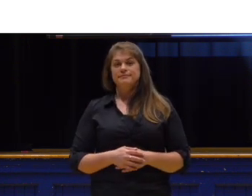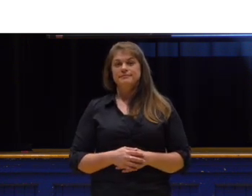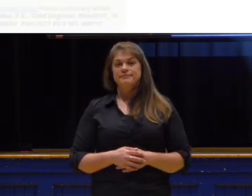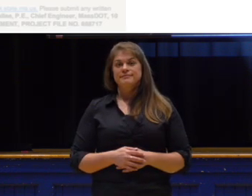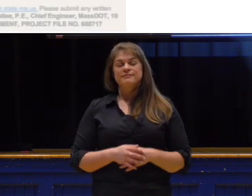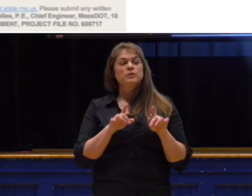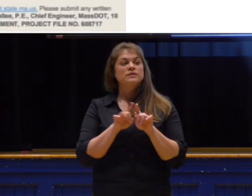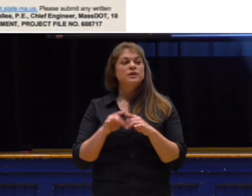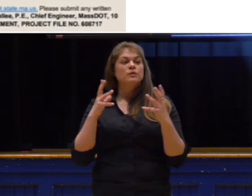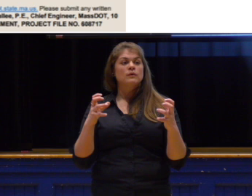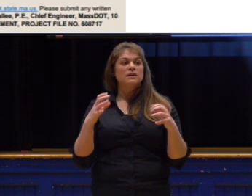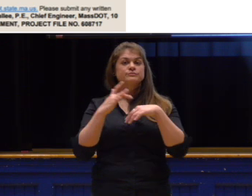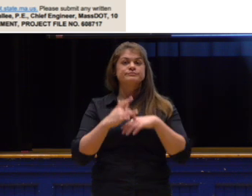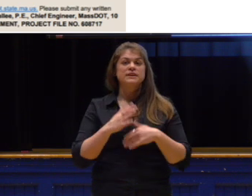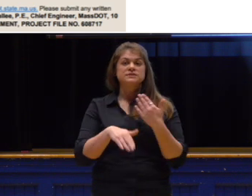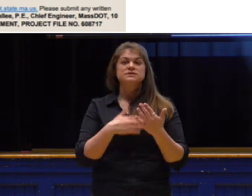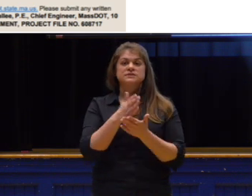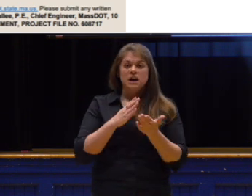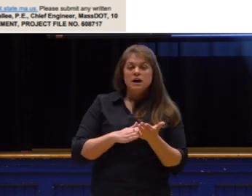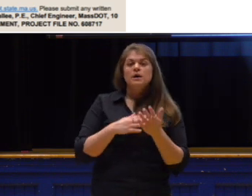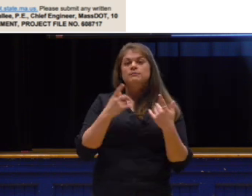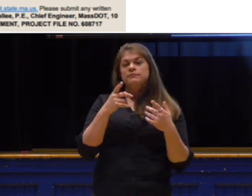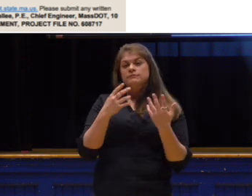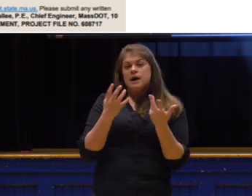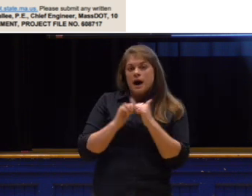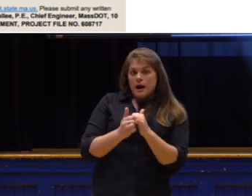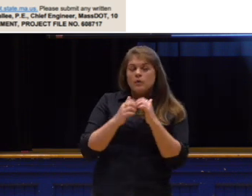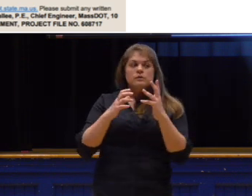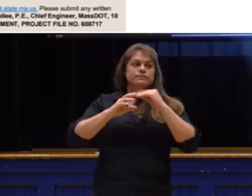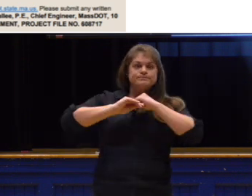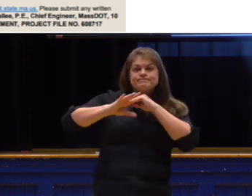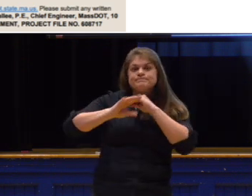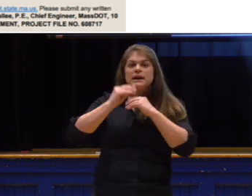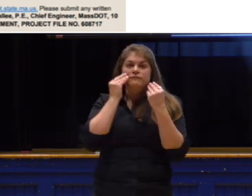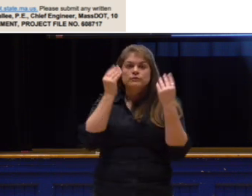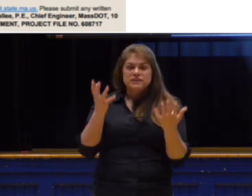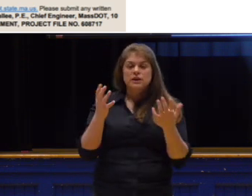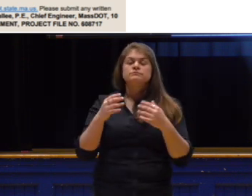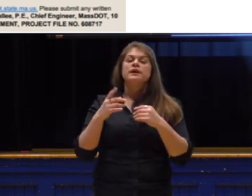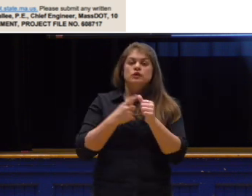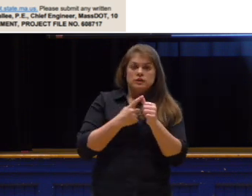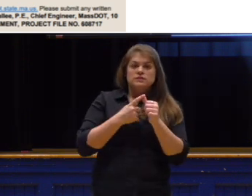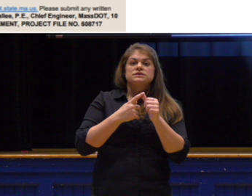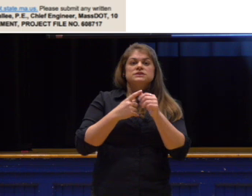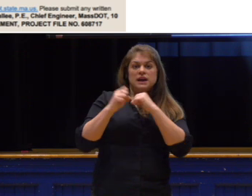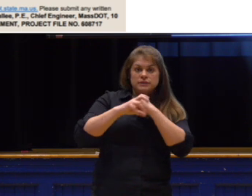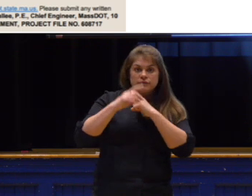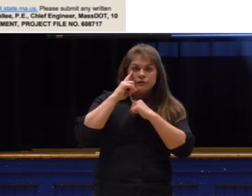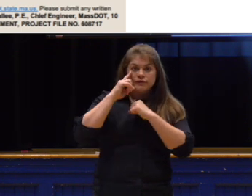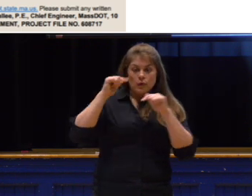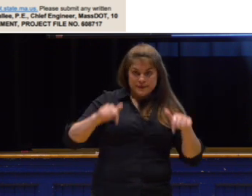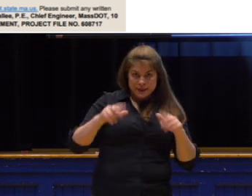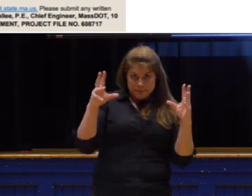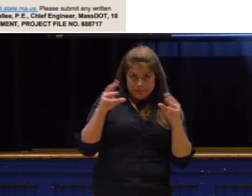We would also like to touch on some of the public outreach and notifications for this public meeting. So the notice for this meeting was published in English and